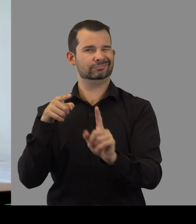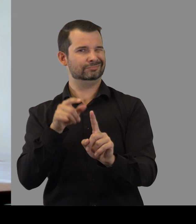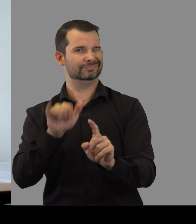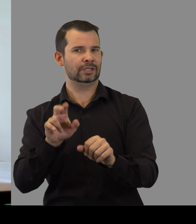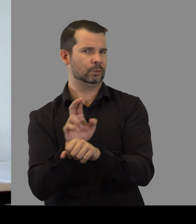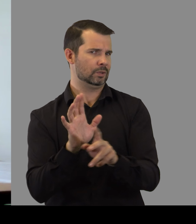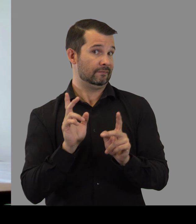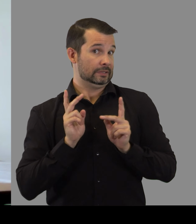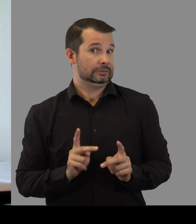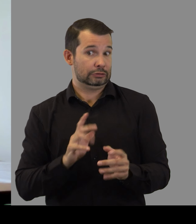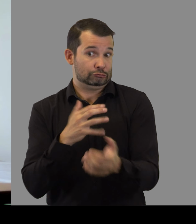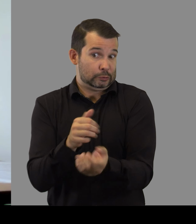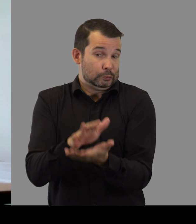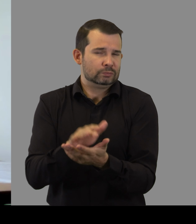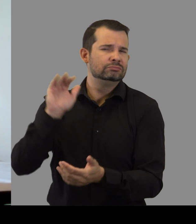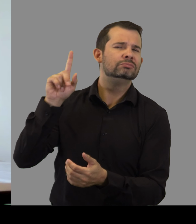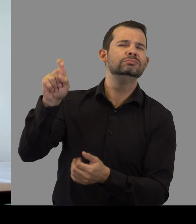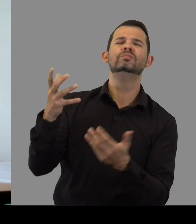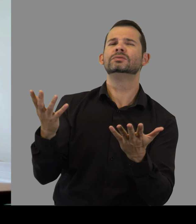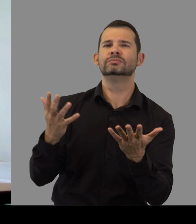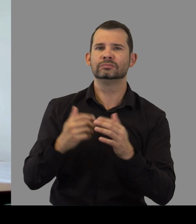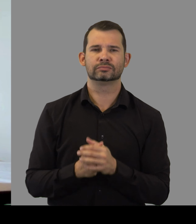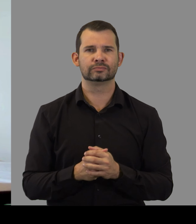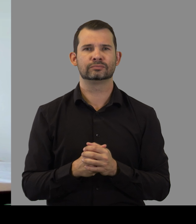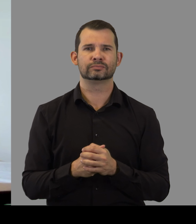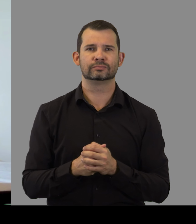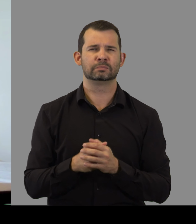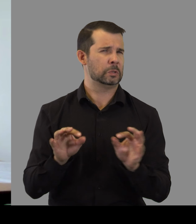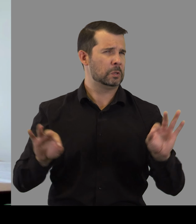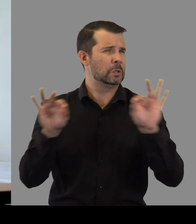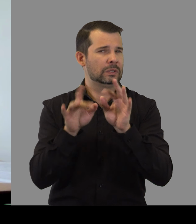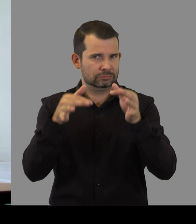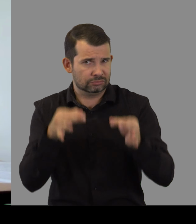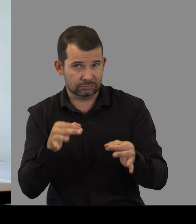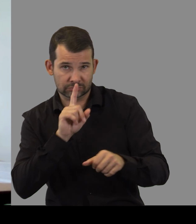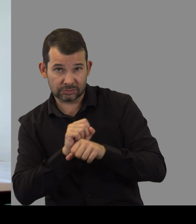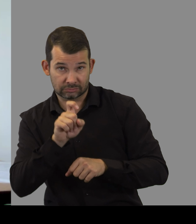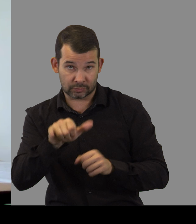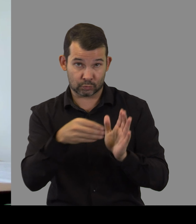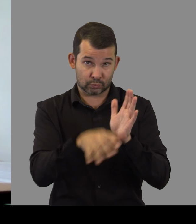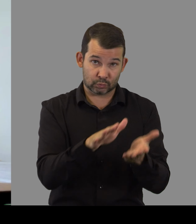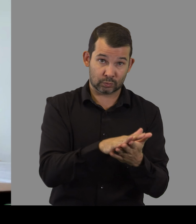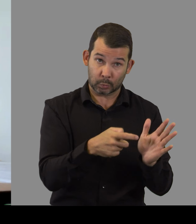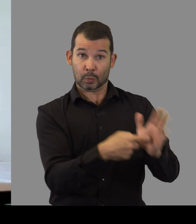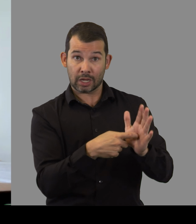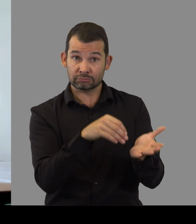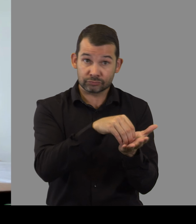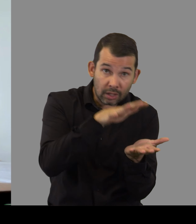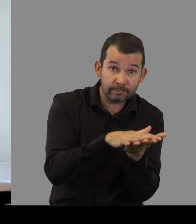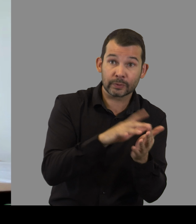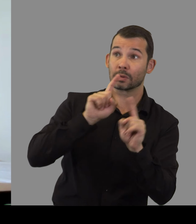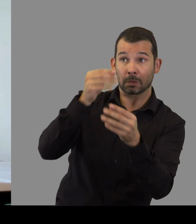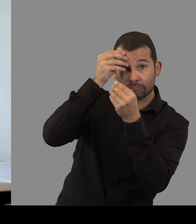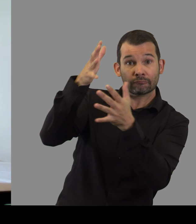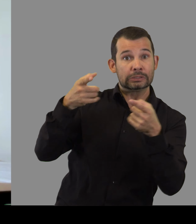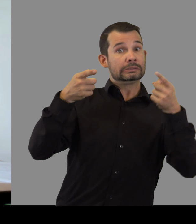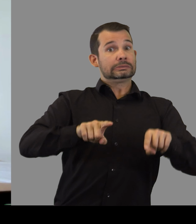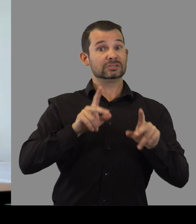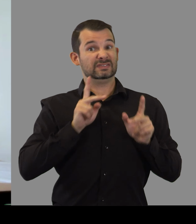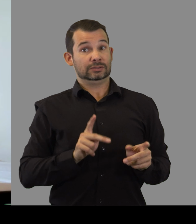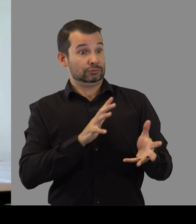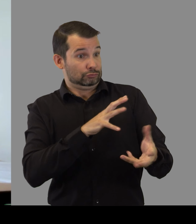in respect to the use of physical restraints in the school. It's important to determine whether the student's school is required to document and